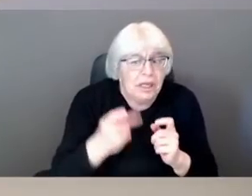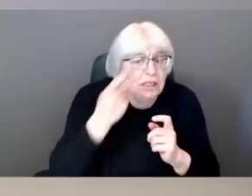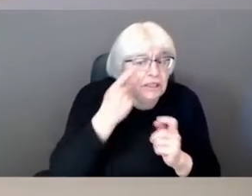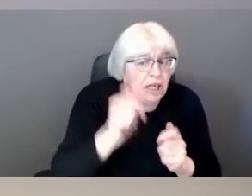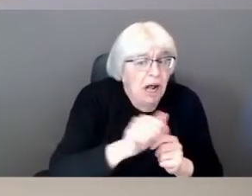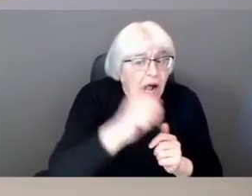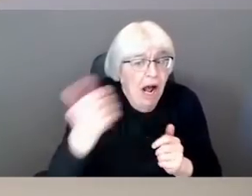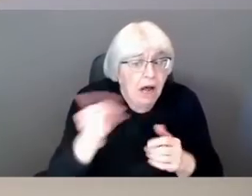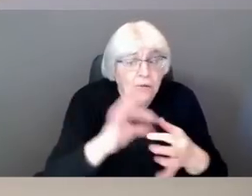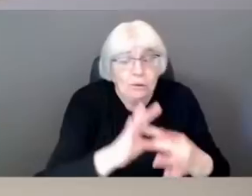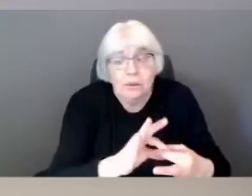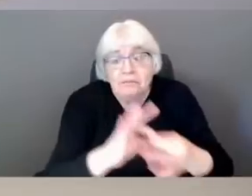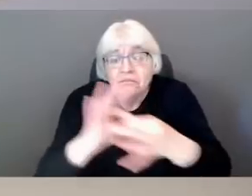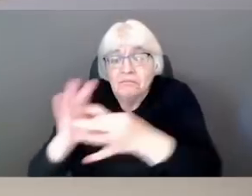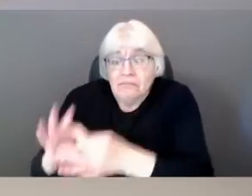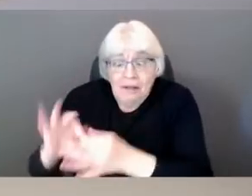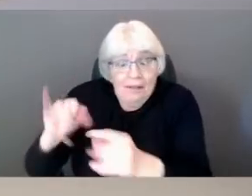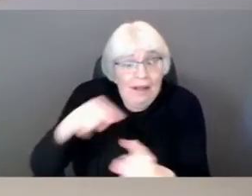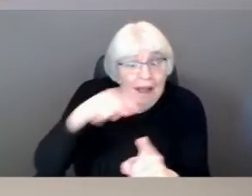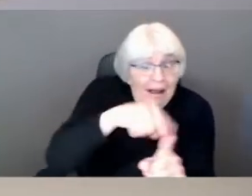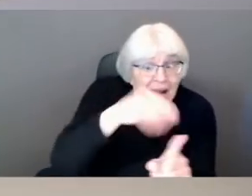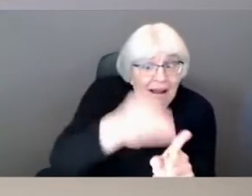what we're seeing in Eastern Kings, but